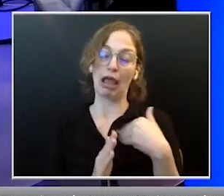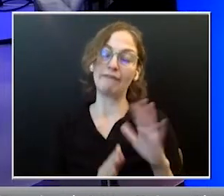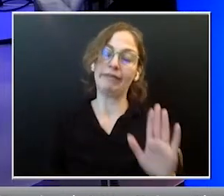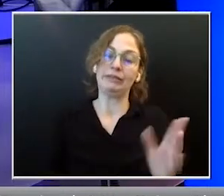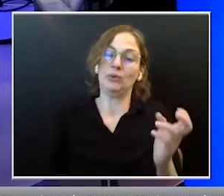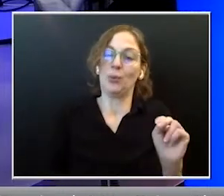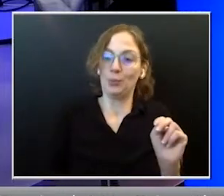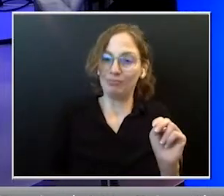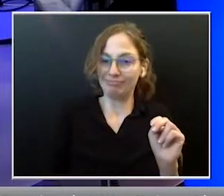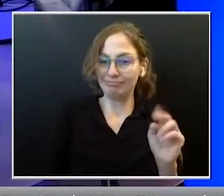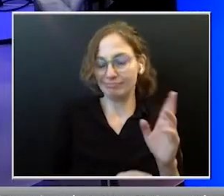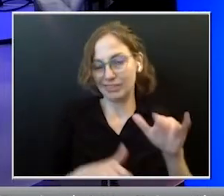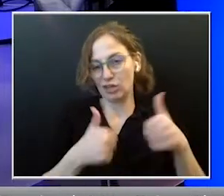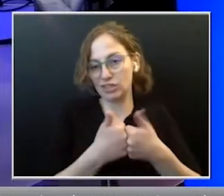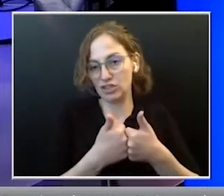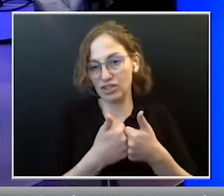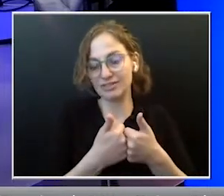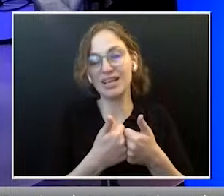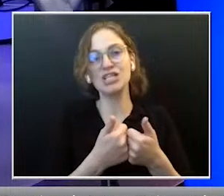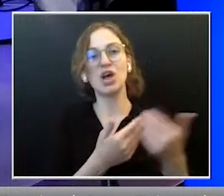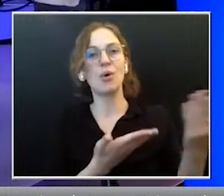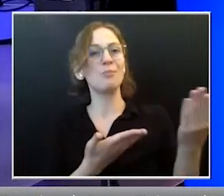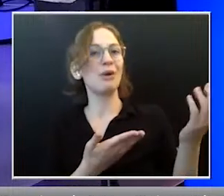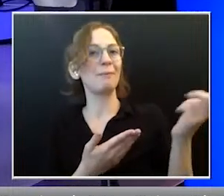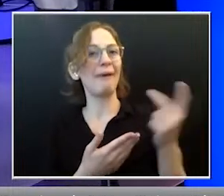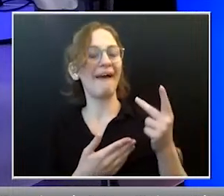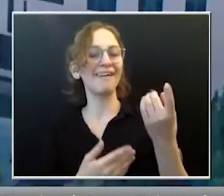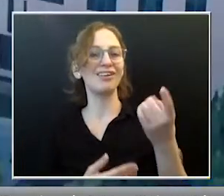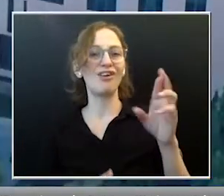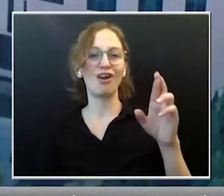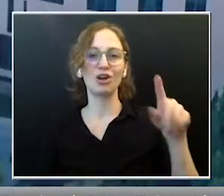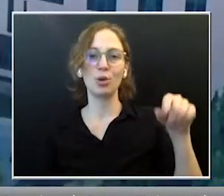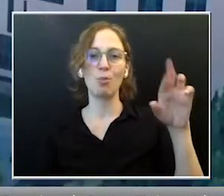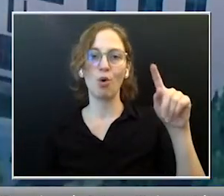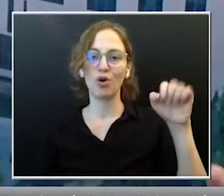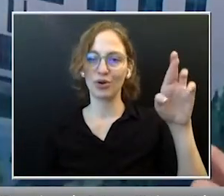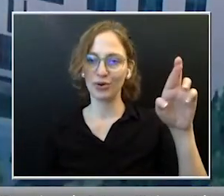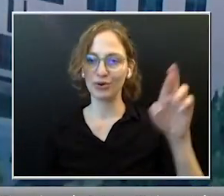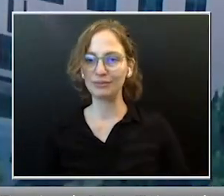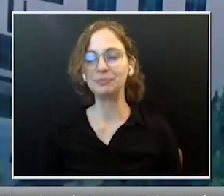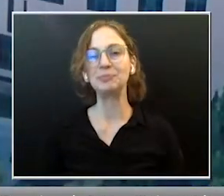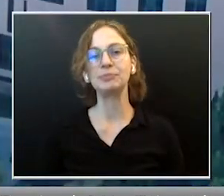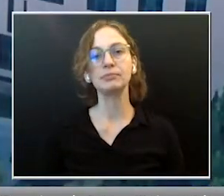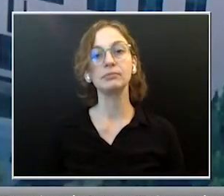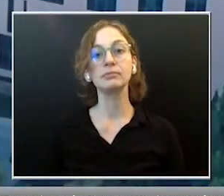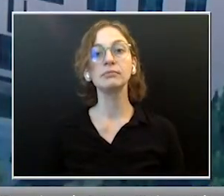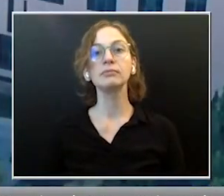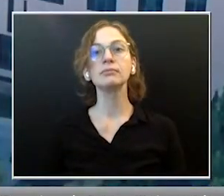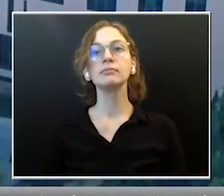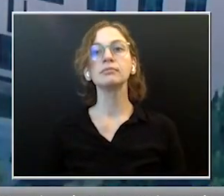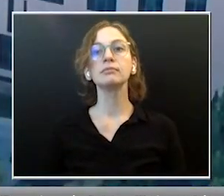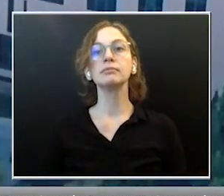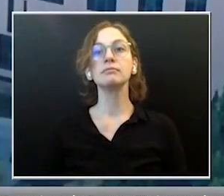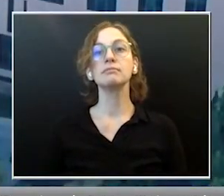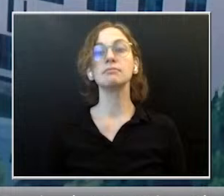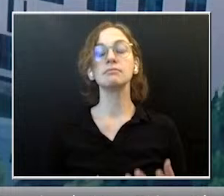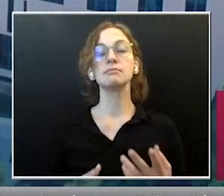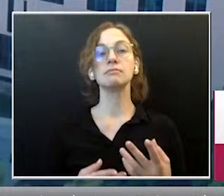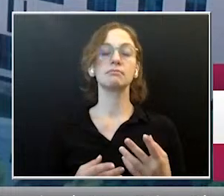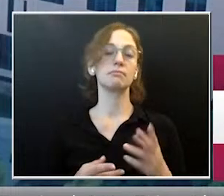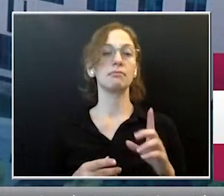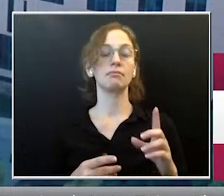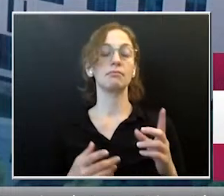cardio-oncologist Dr. Porter again, Dr. Charlie Porter, with what he had to share about that. You know, with breast cancer, you know,